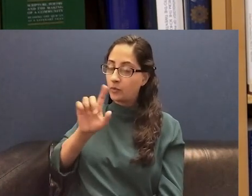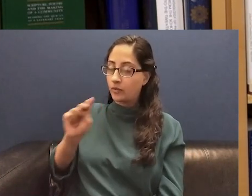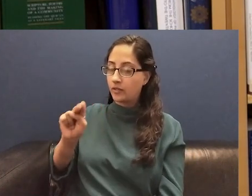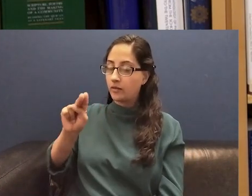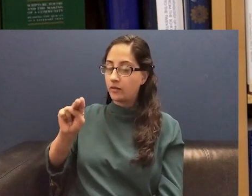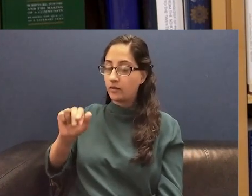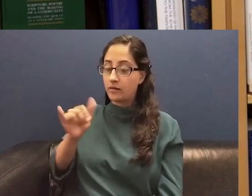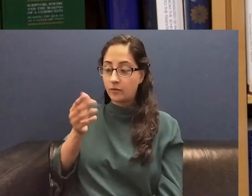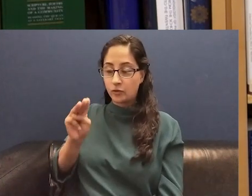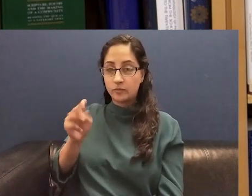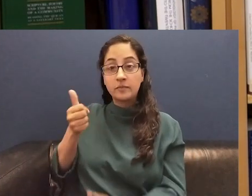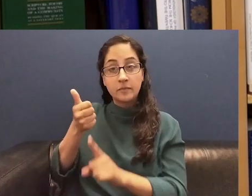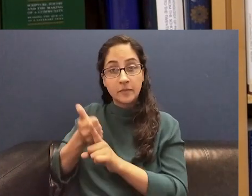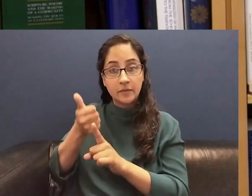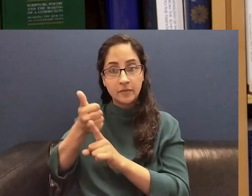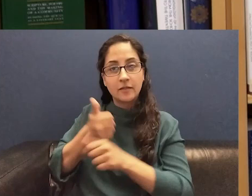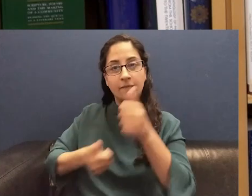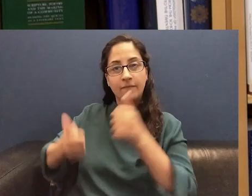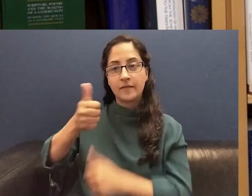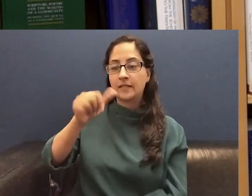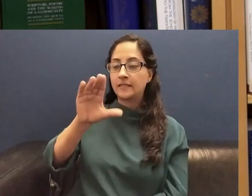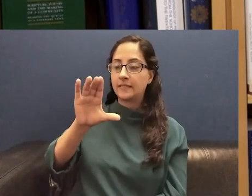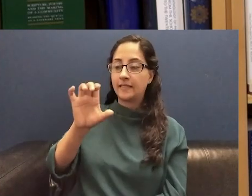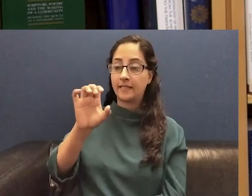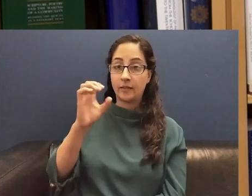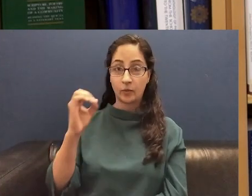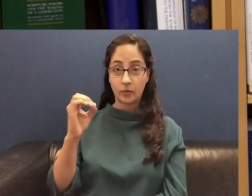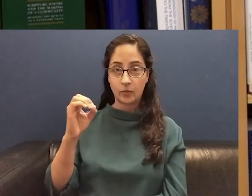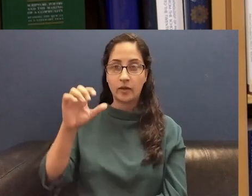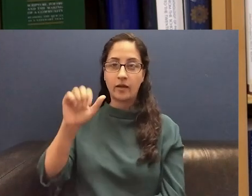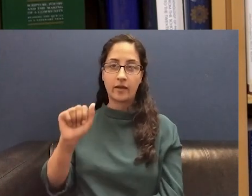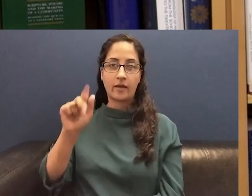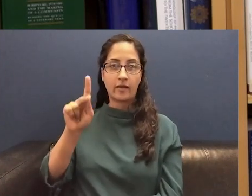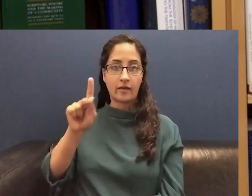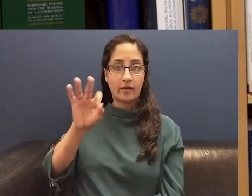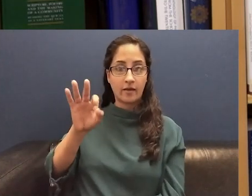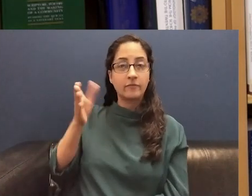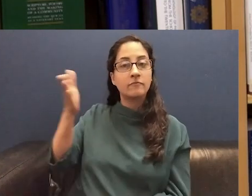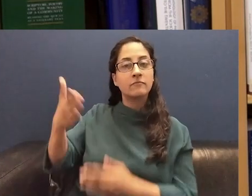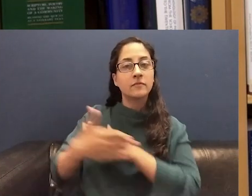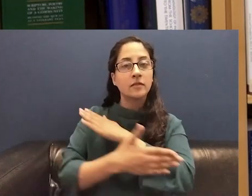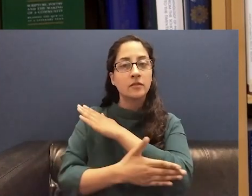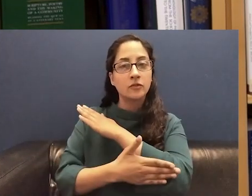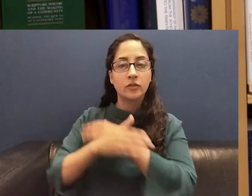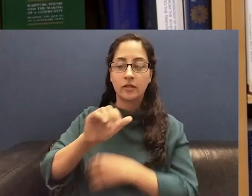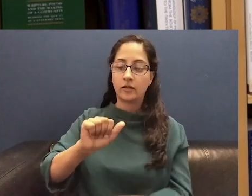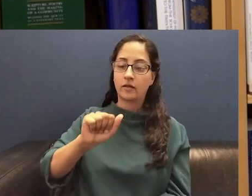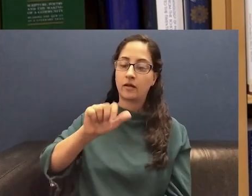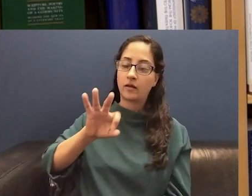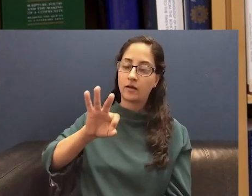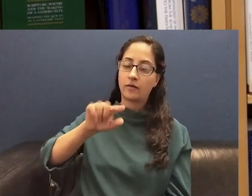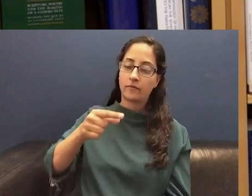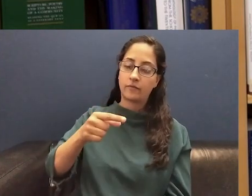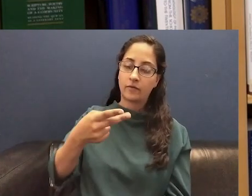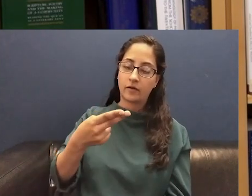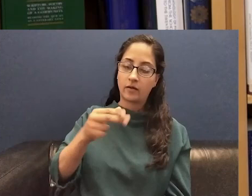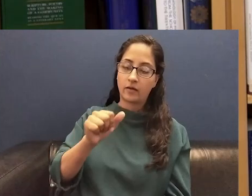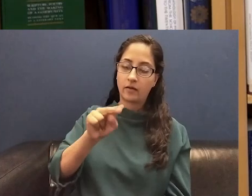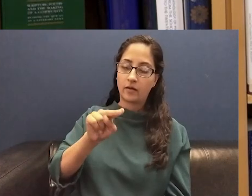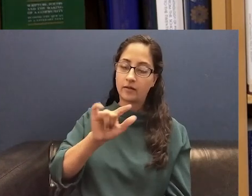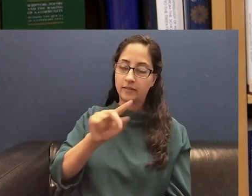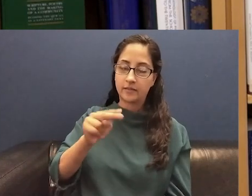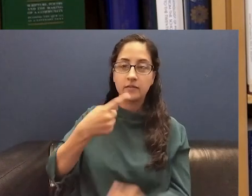various capacities since 2004. His leadership and local roots have been integral to the Aga